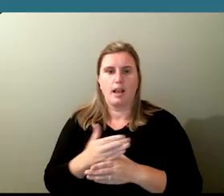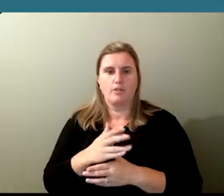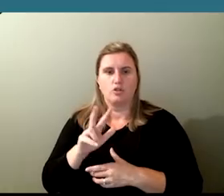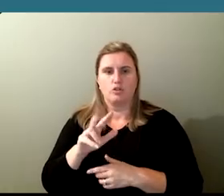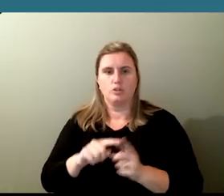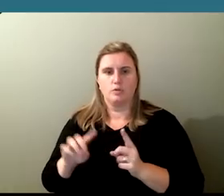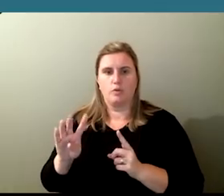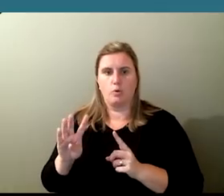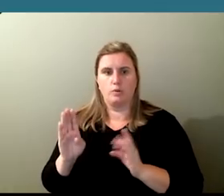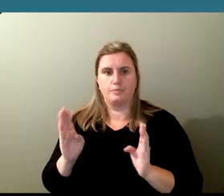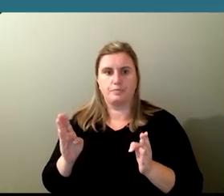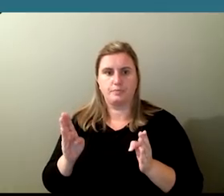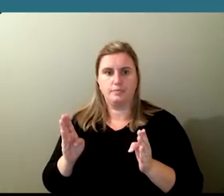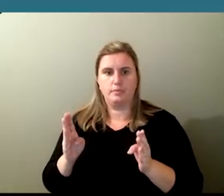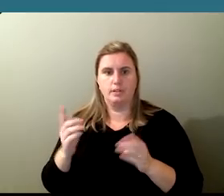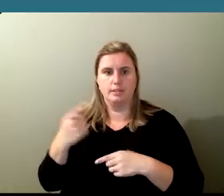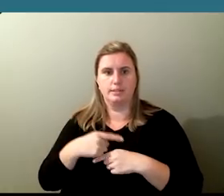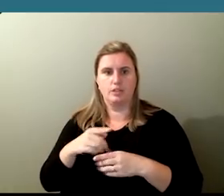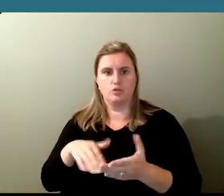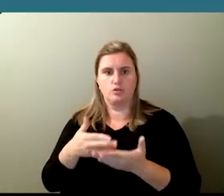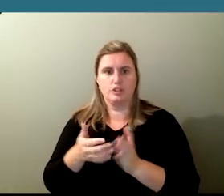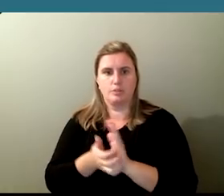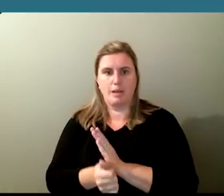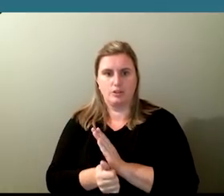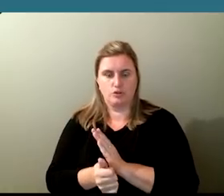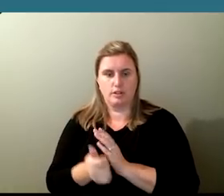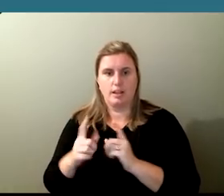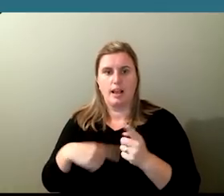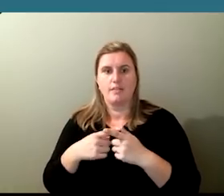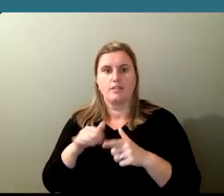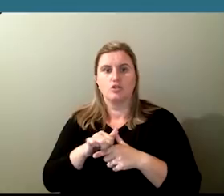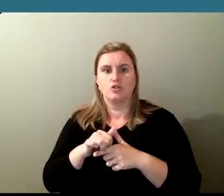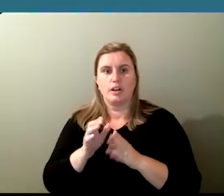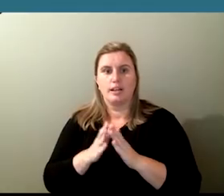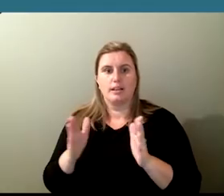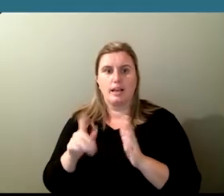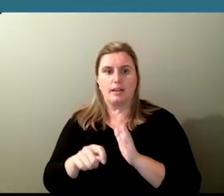4 days to reach mastery criteria, and the training length